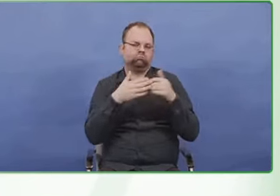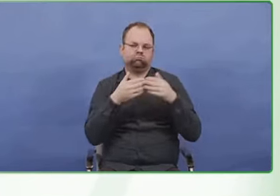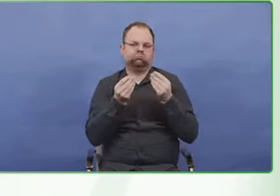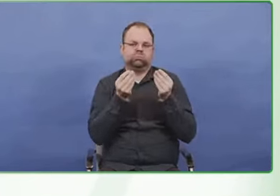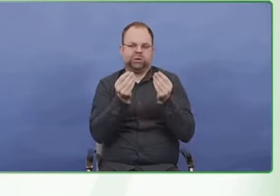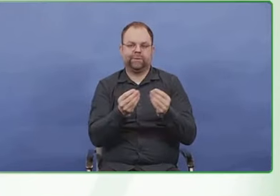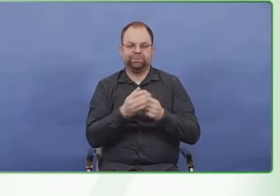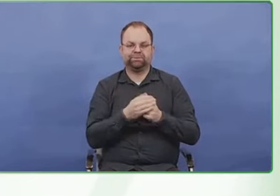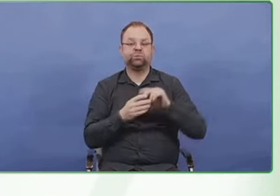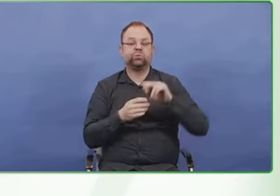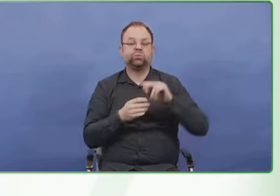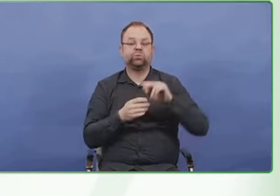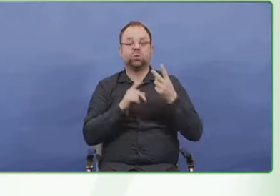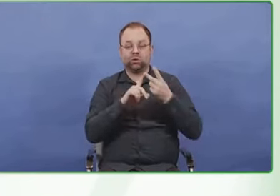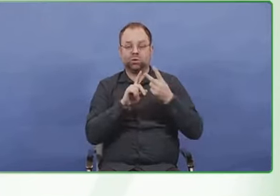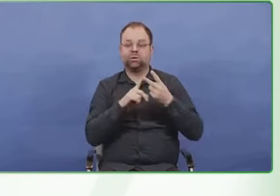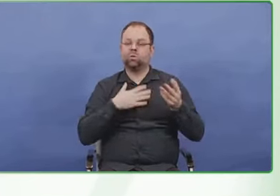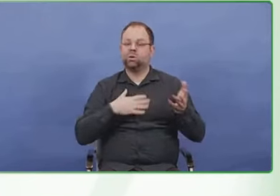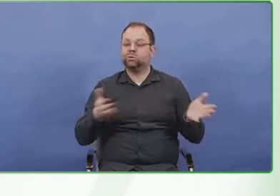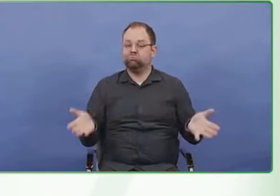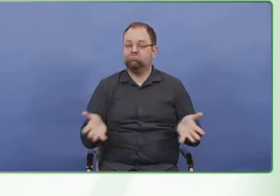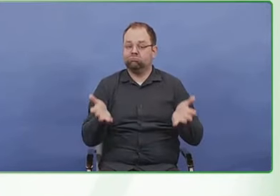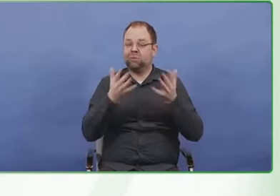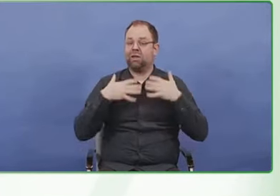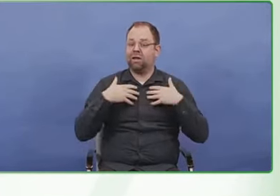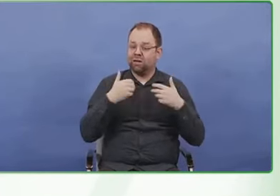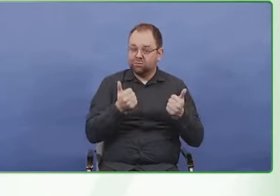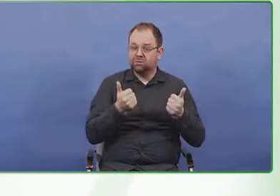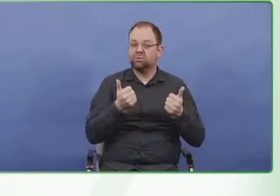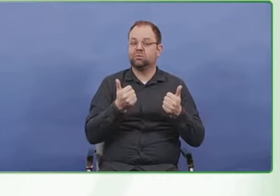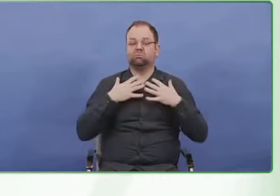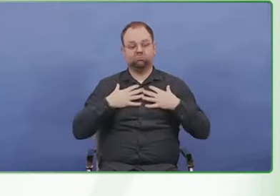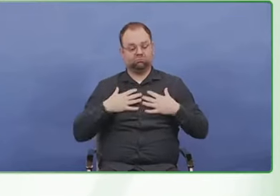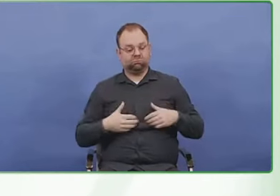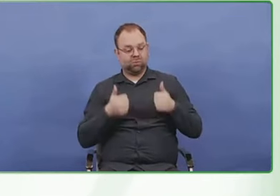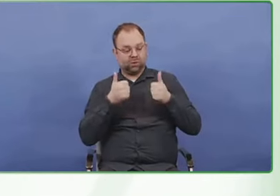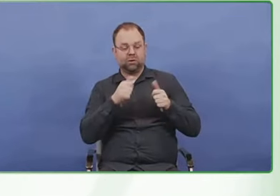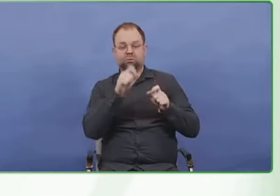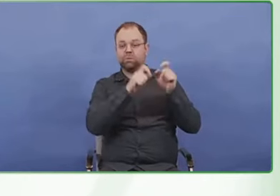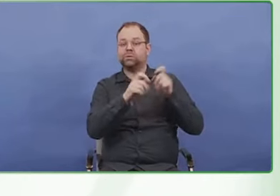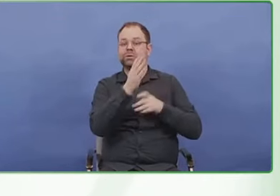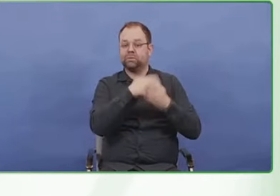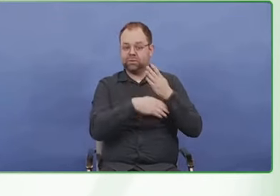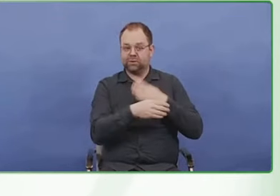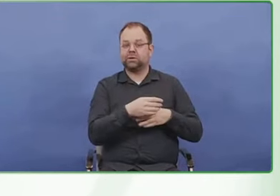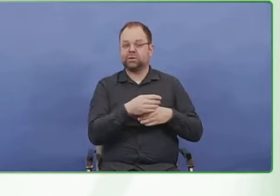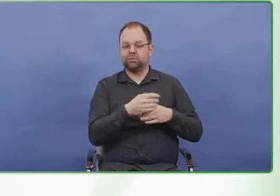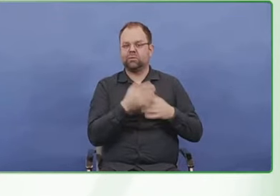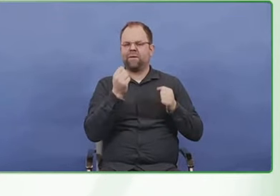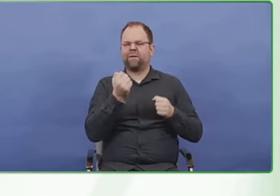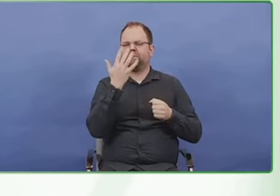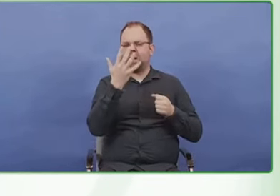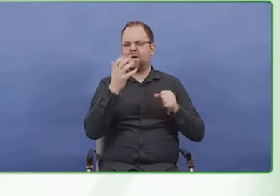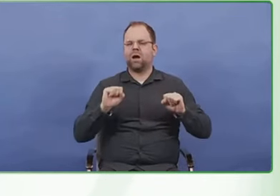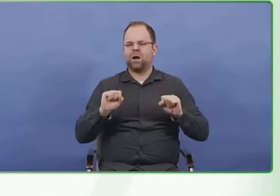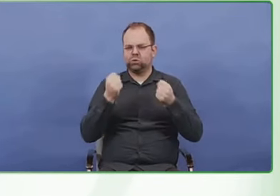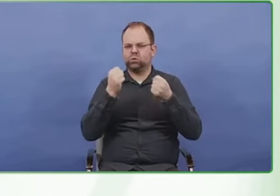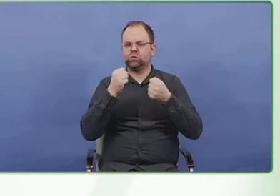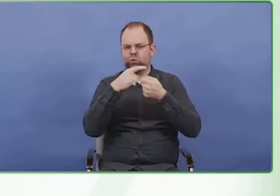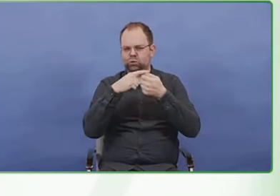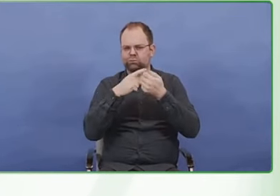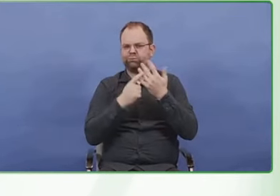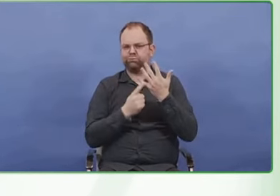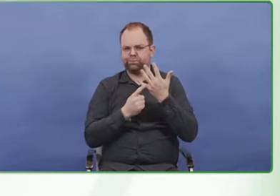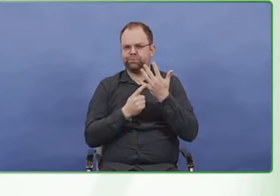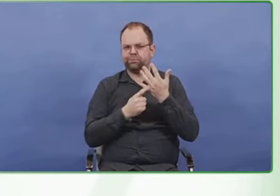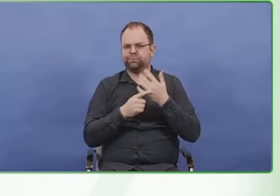health initiatives and access to good quality sexual health education as well. I've put objectives